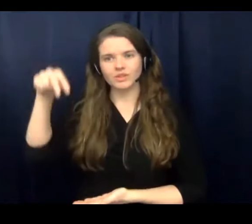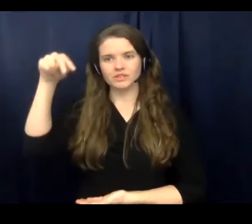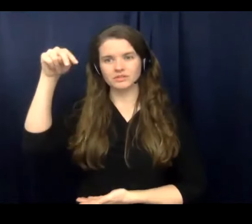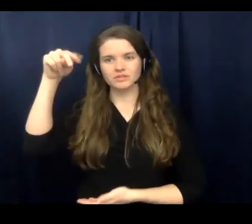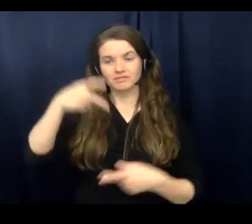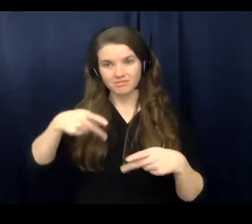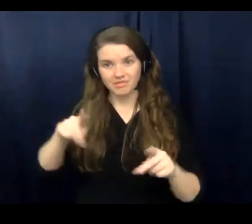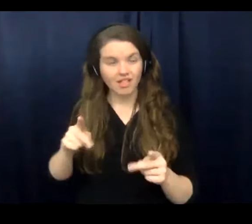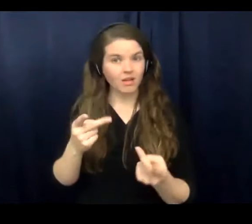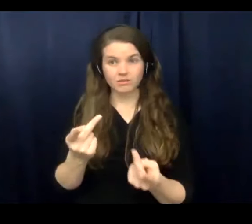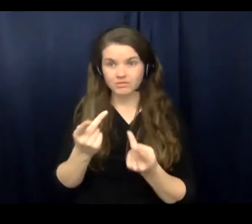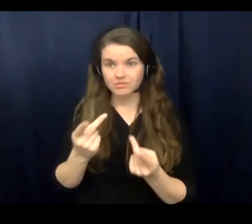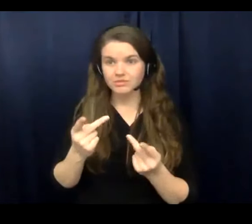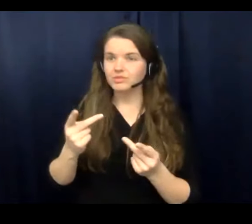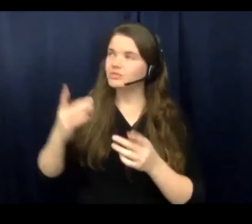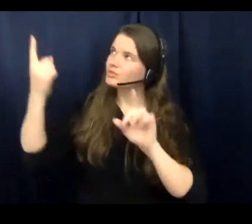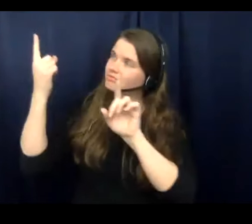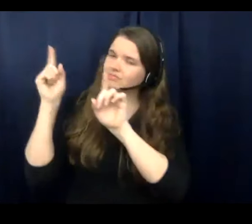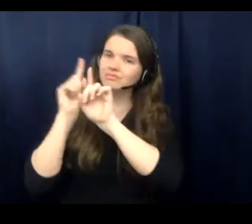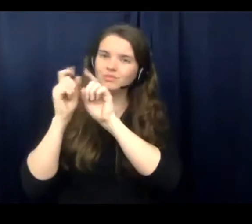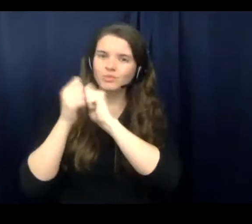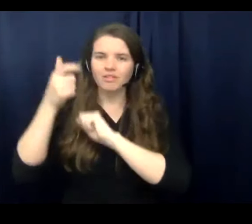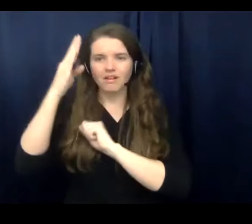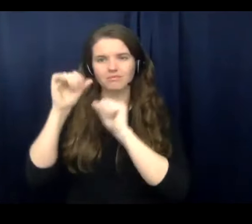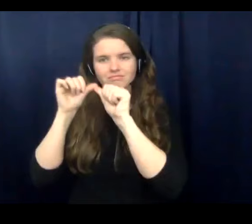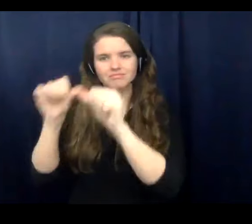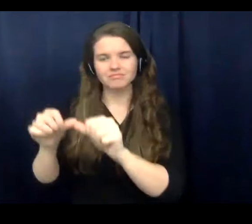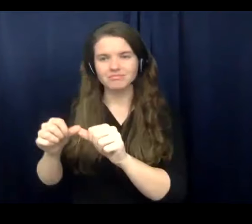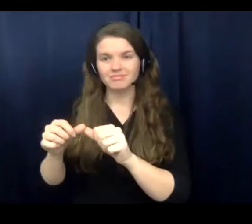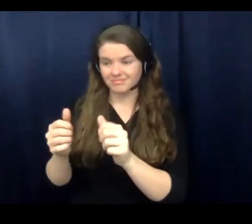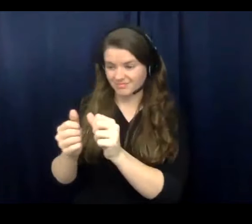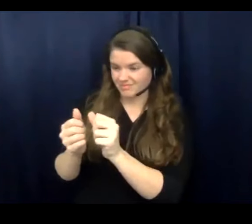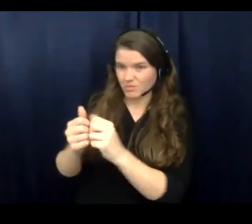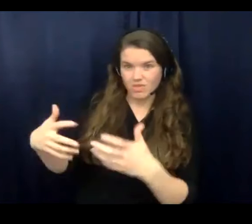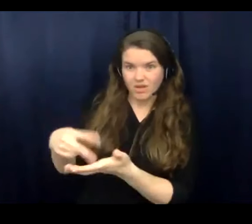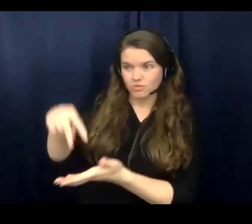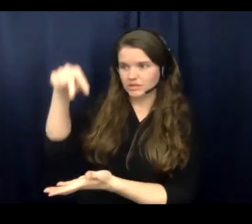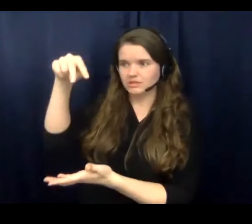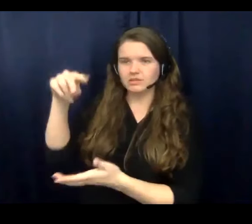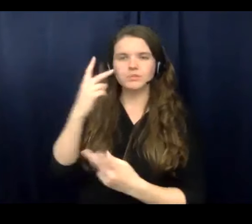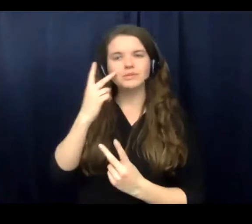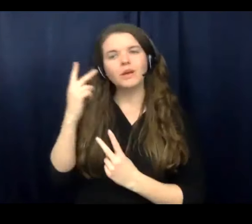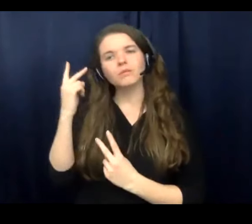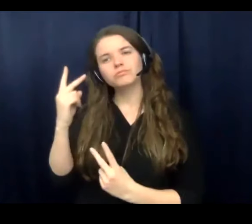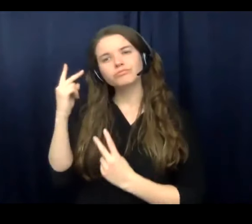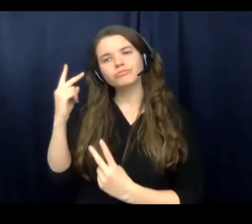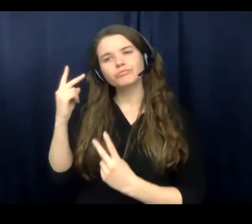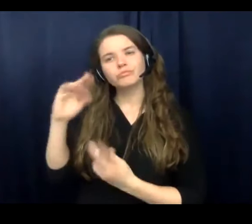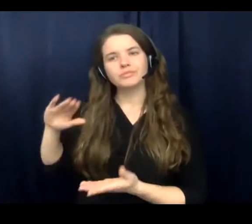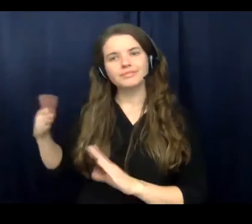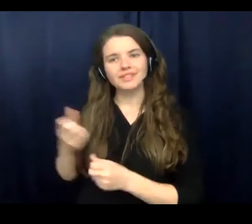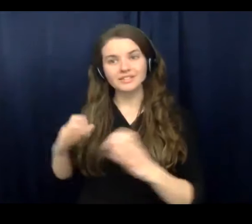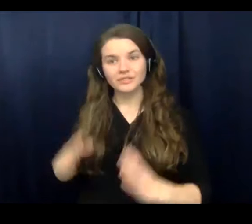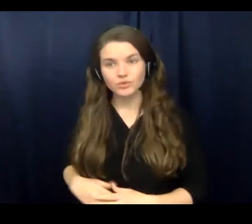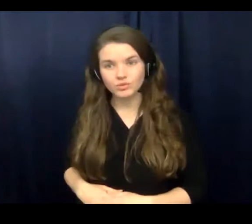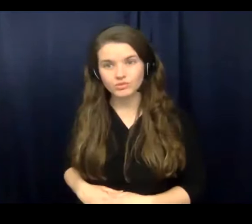allows you and I to walk with God today. Without the resurrection, we'd be merely rehearsing the memory of a dead Savior. We'd be